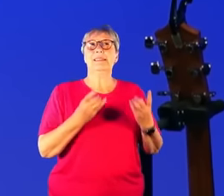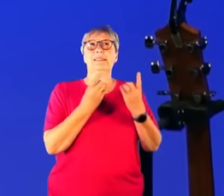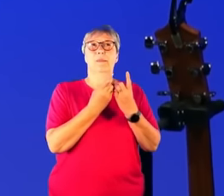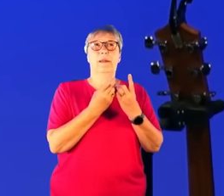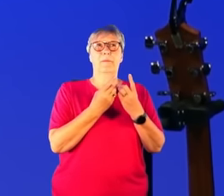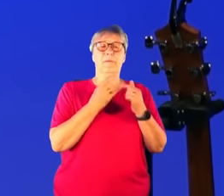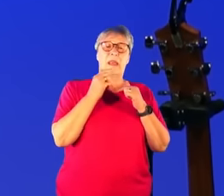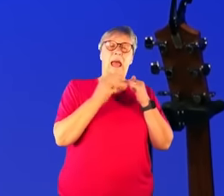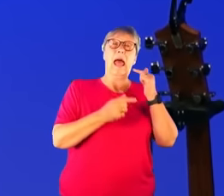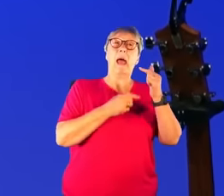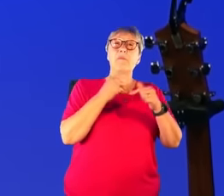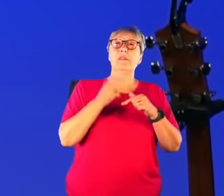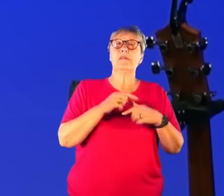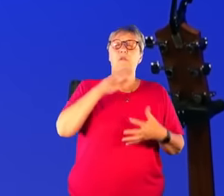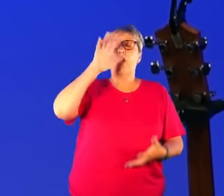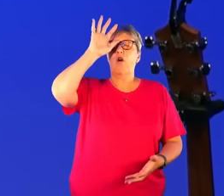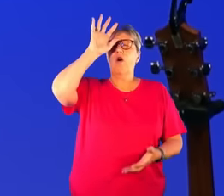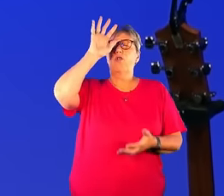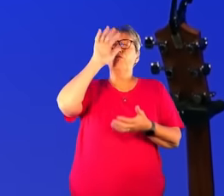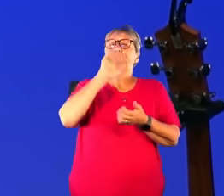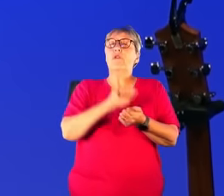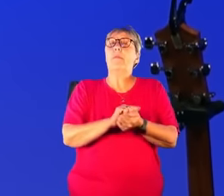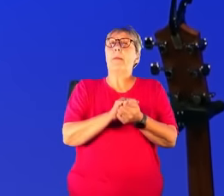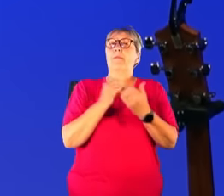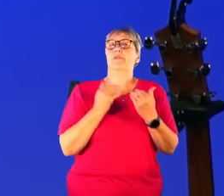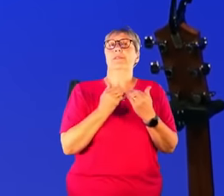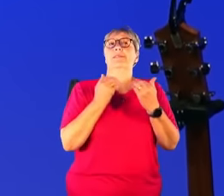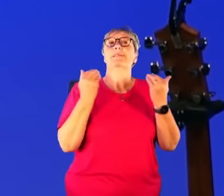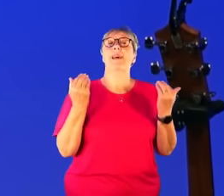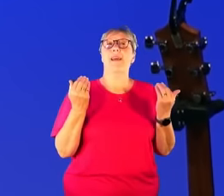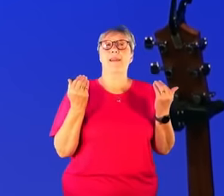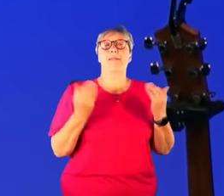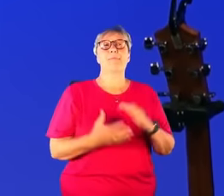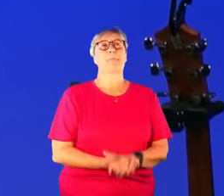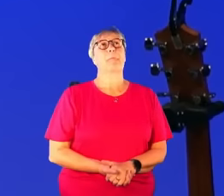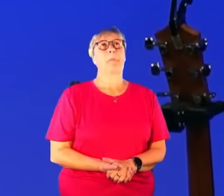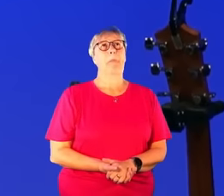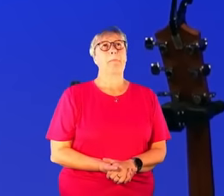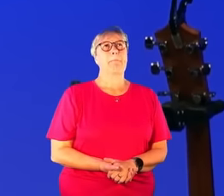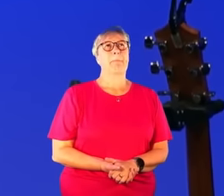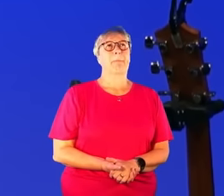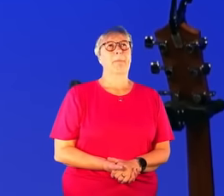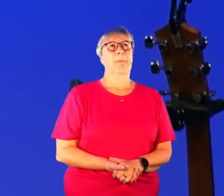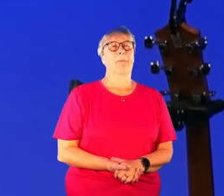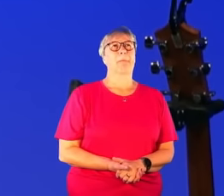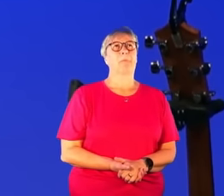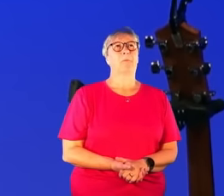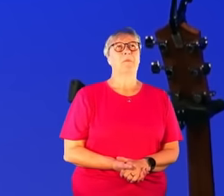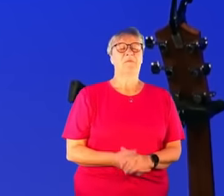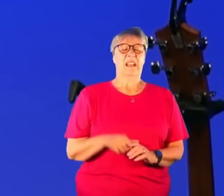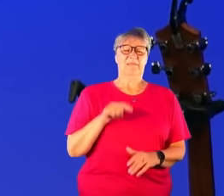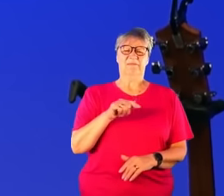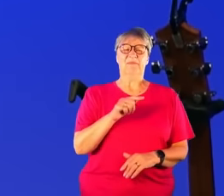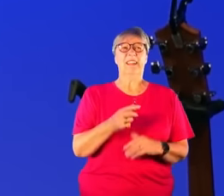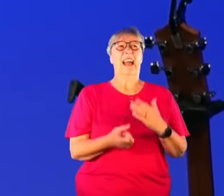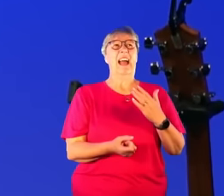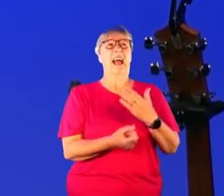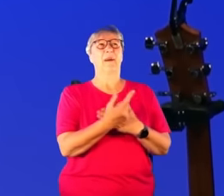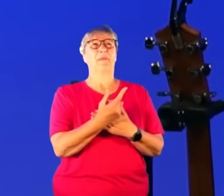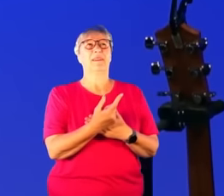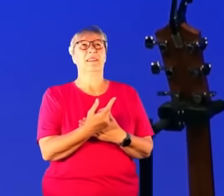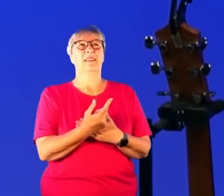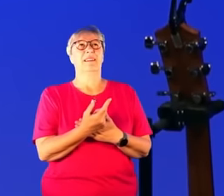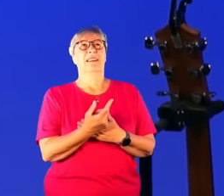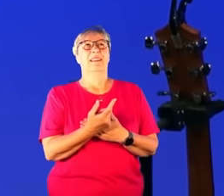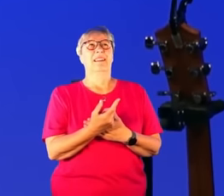anniversary of Remembrance Day? And so when that things like that happen, we just basically